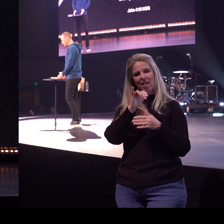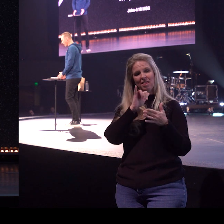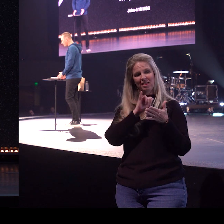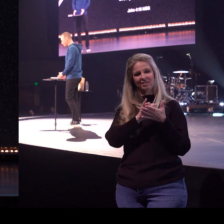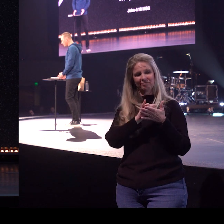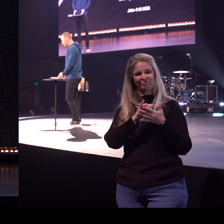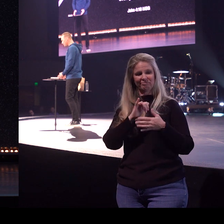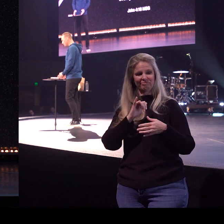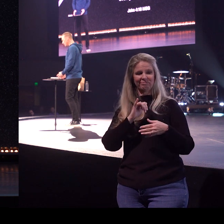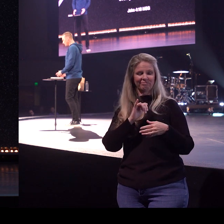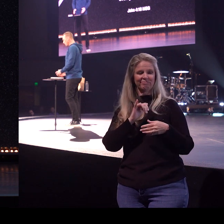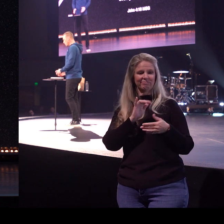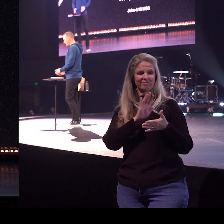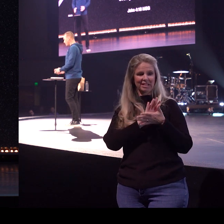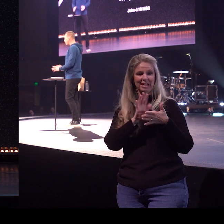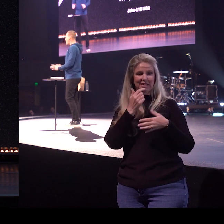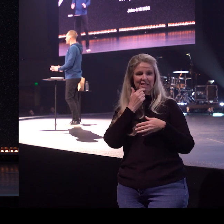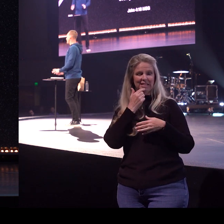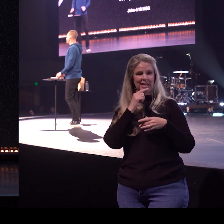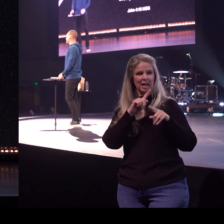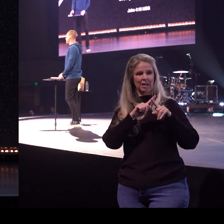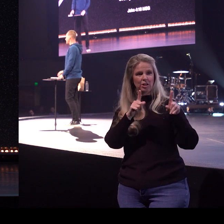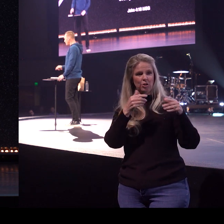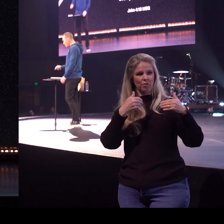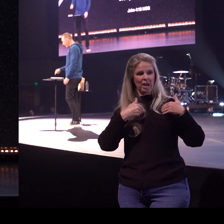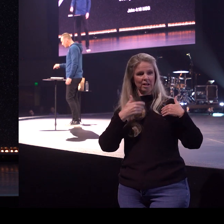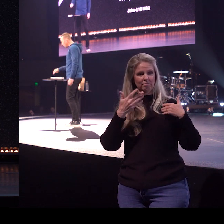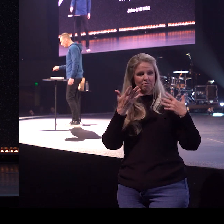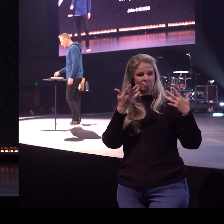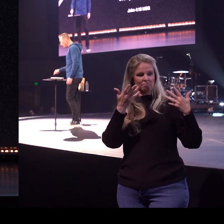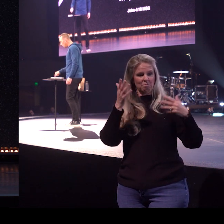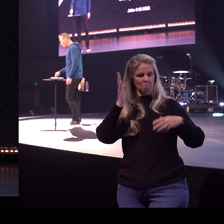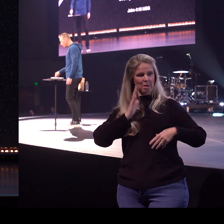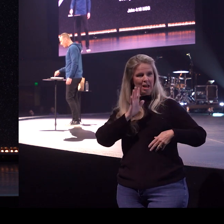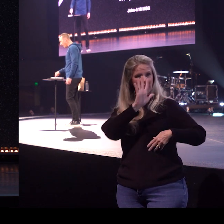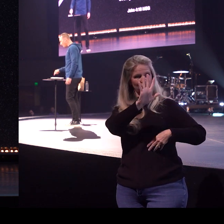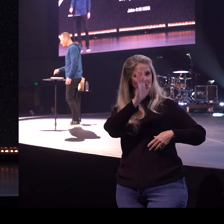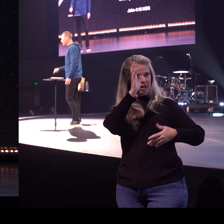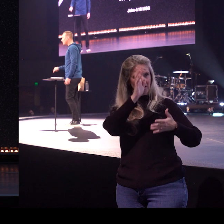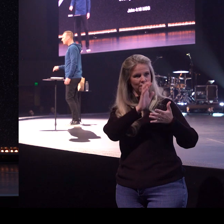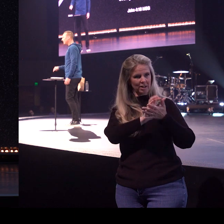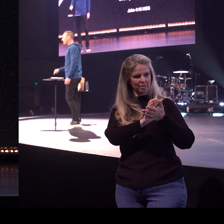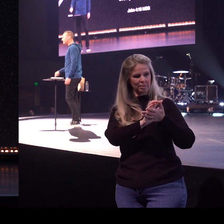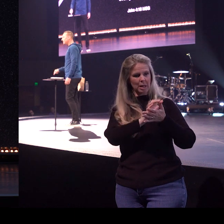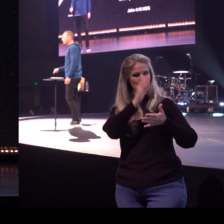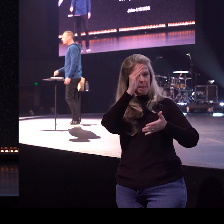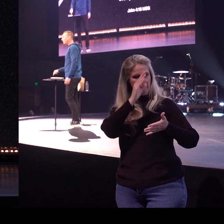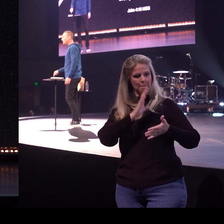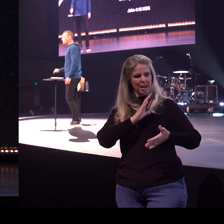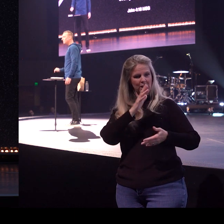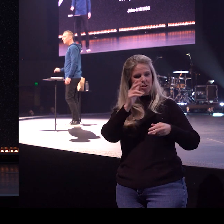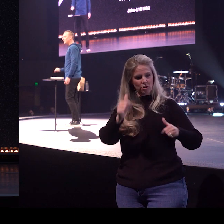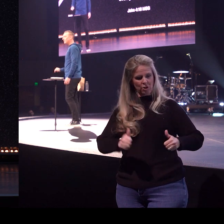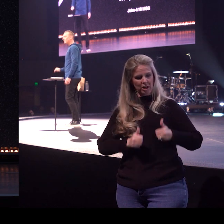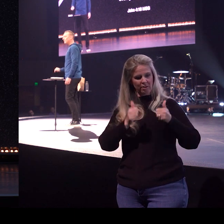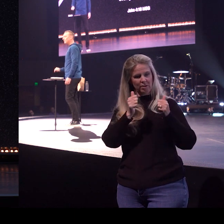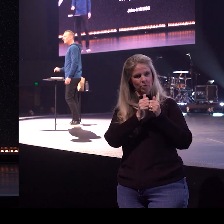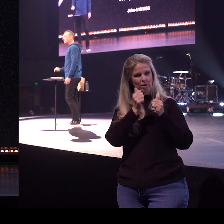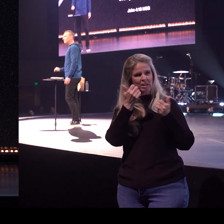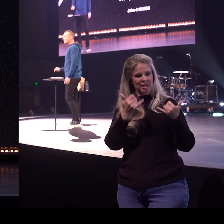nicely, I have no husband. You've had five husbands, and the man you're living with now isn't your husband.